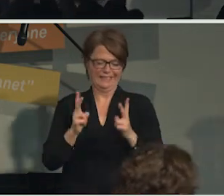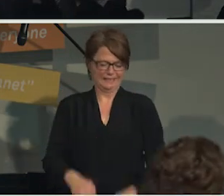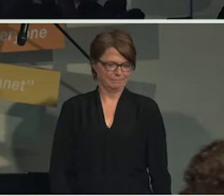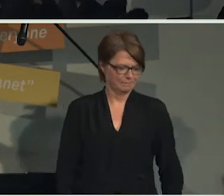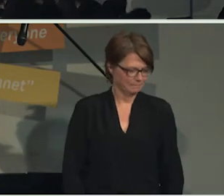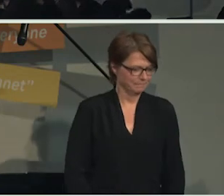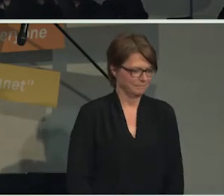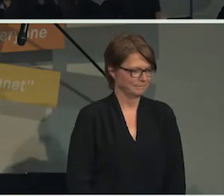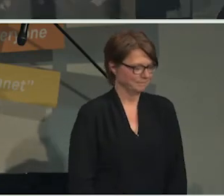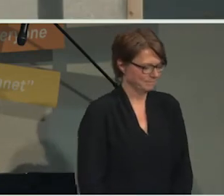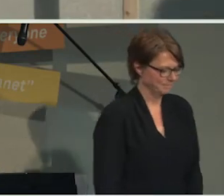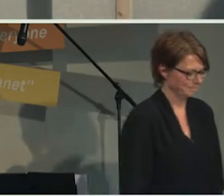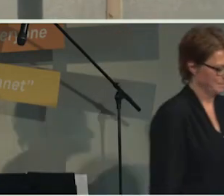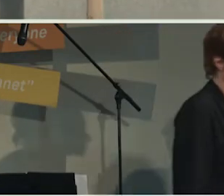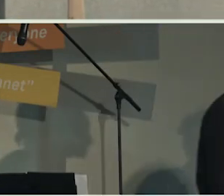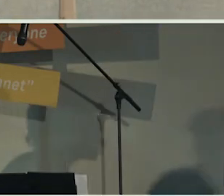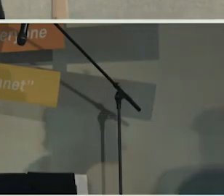Welcome.